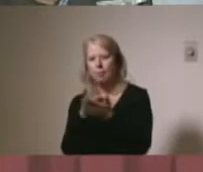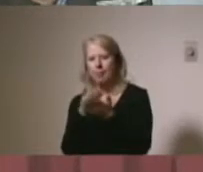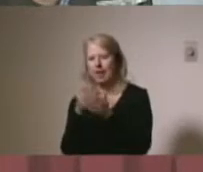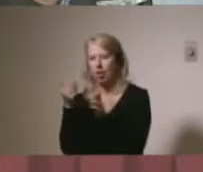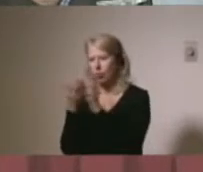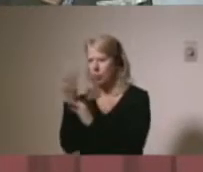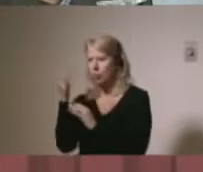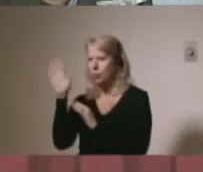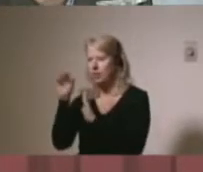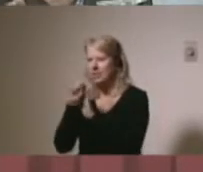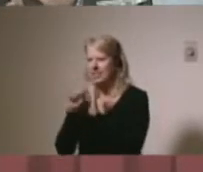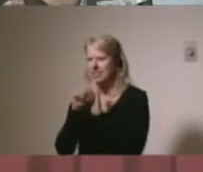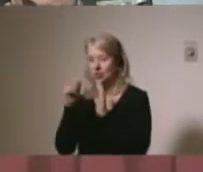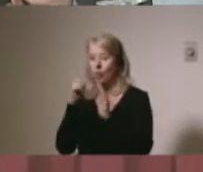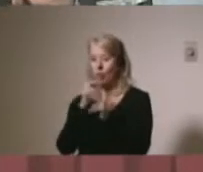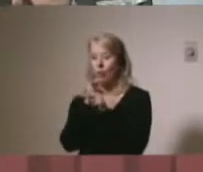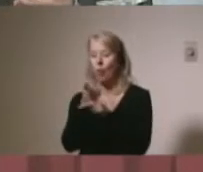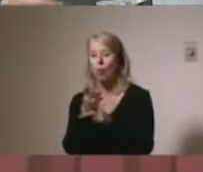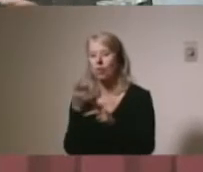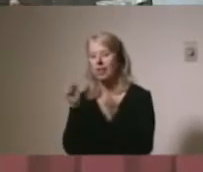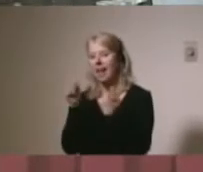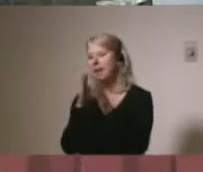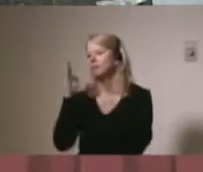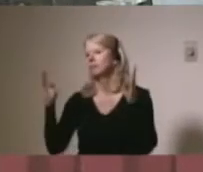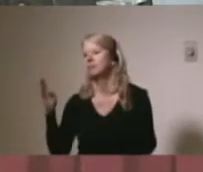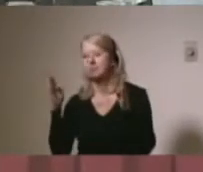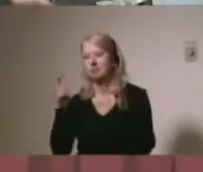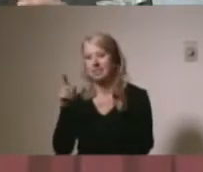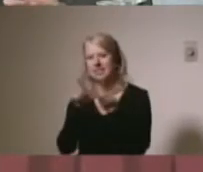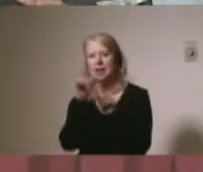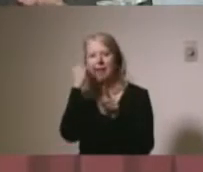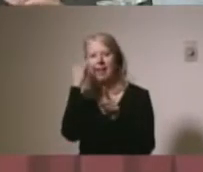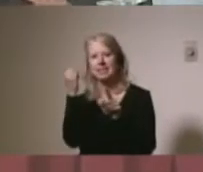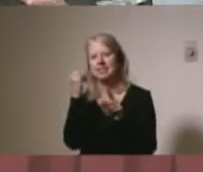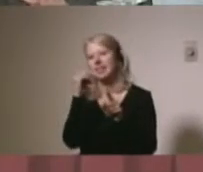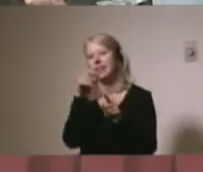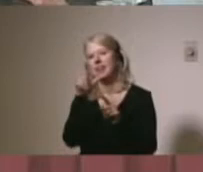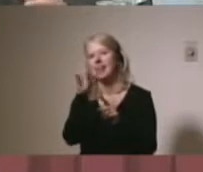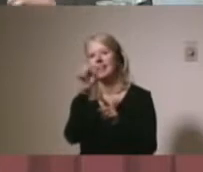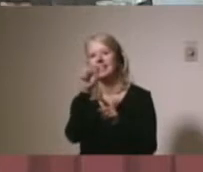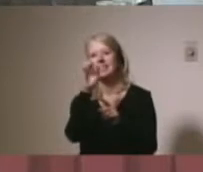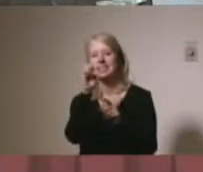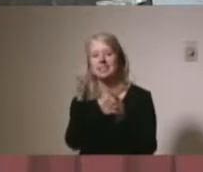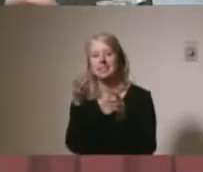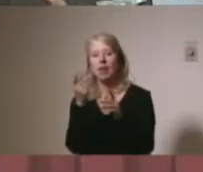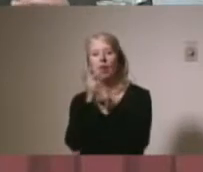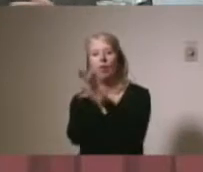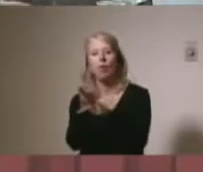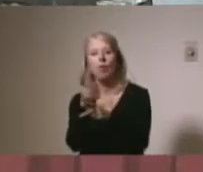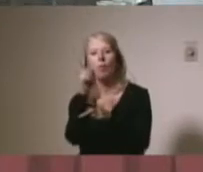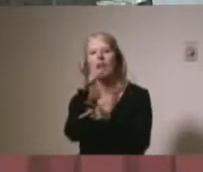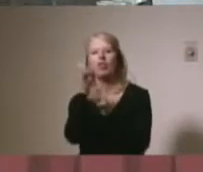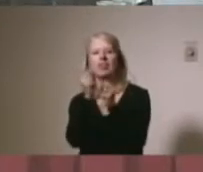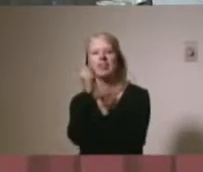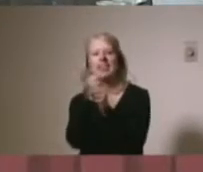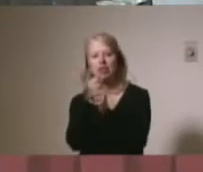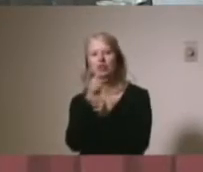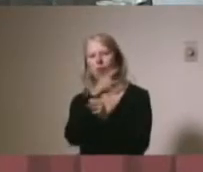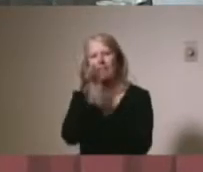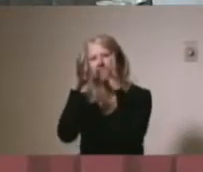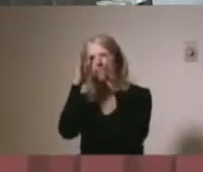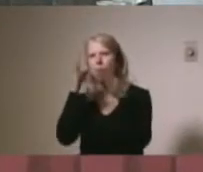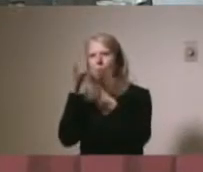like you loan it for 100 years or so, lease. And so they've come up with ways of lending to that part of the